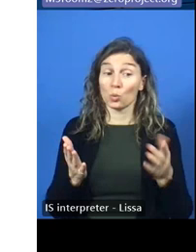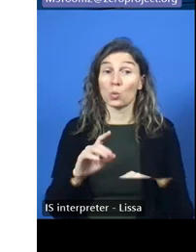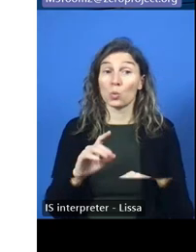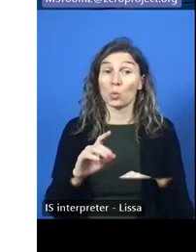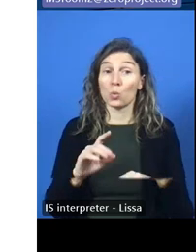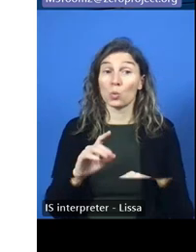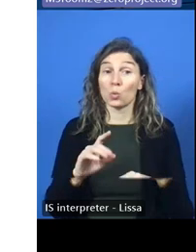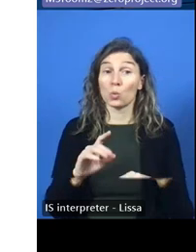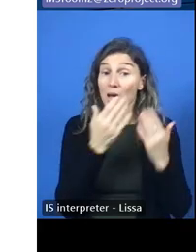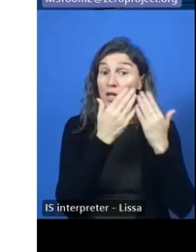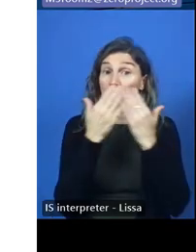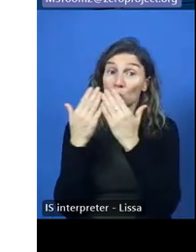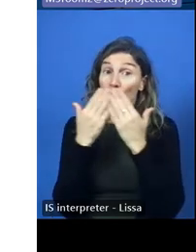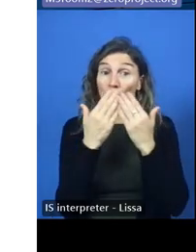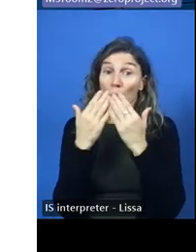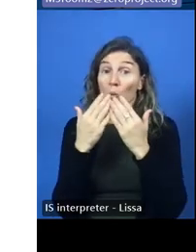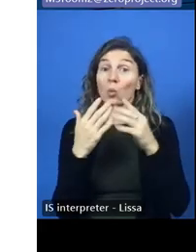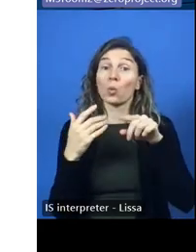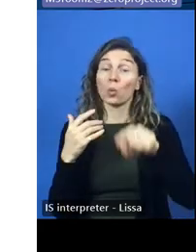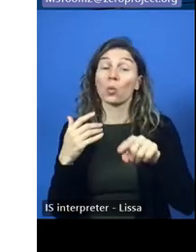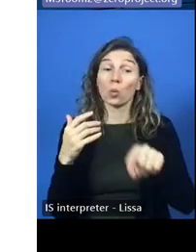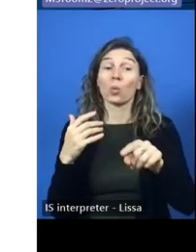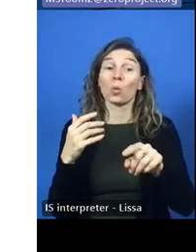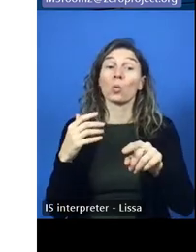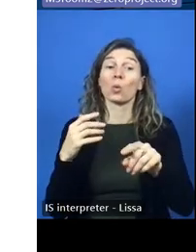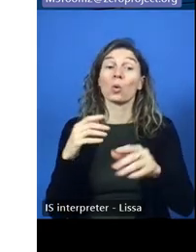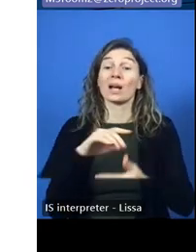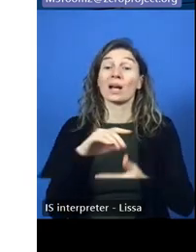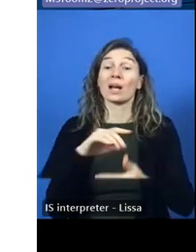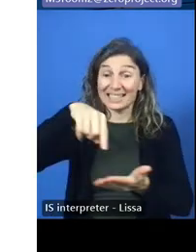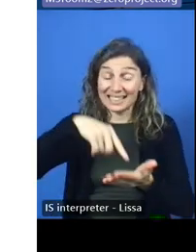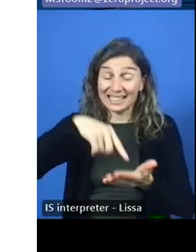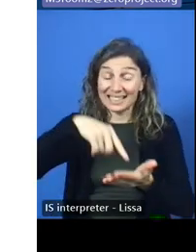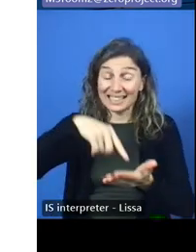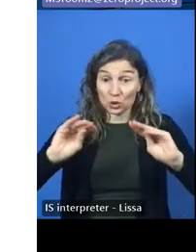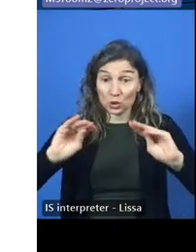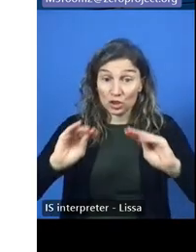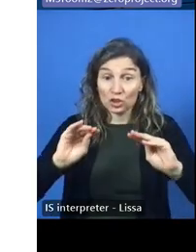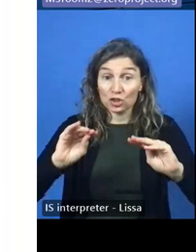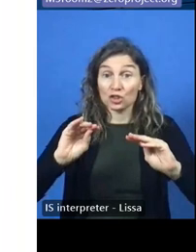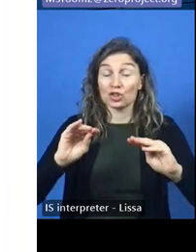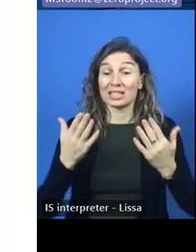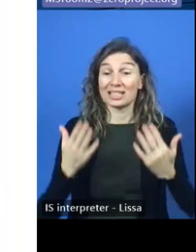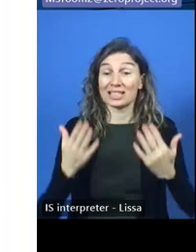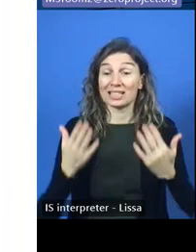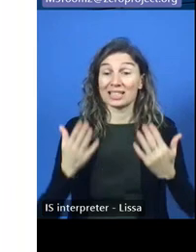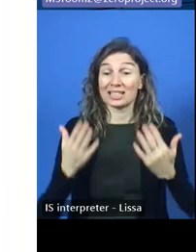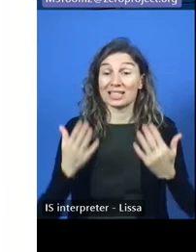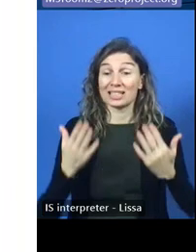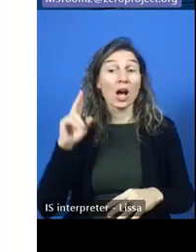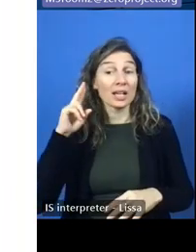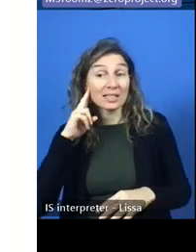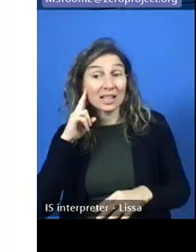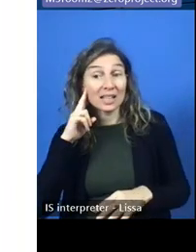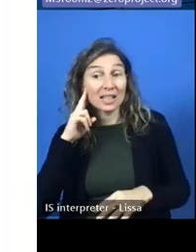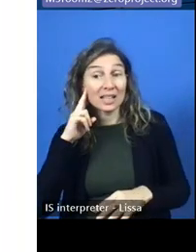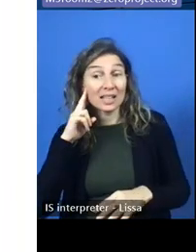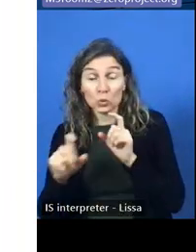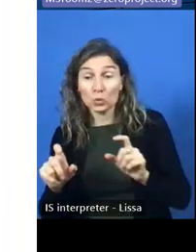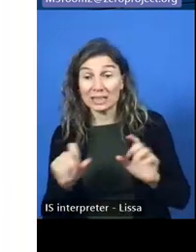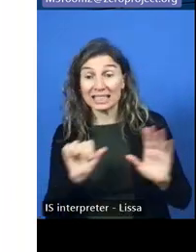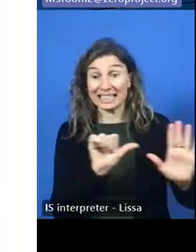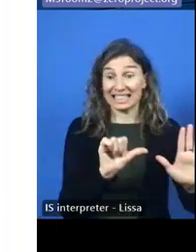an inclusive center of education that has more than 60 deaf students, most of them coming from rural,